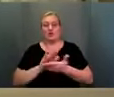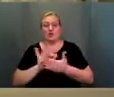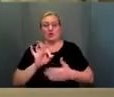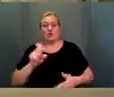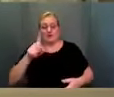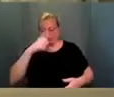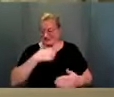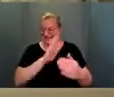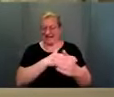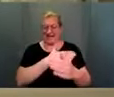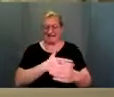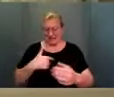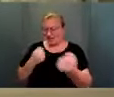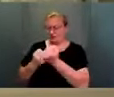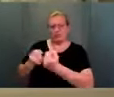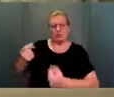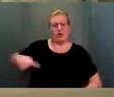songs. There are